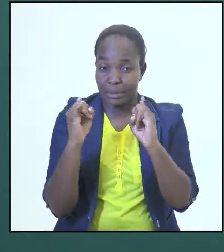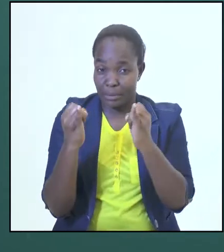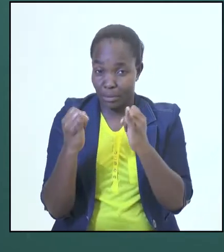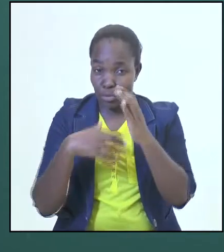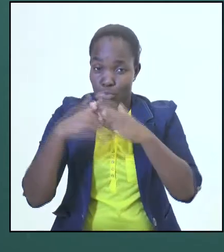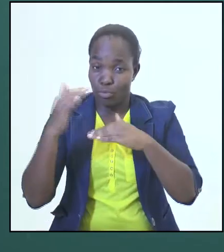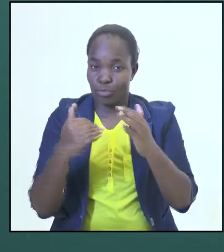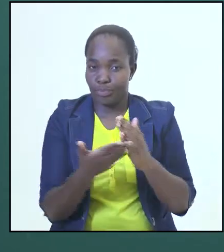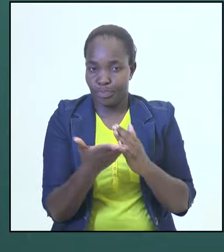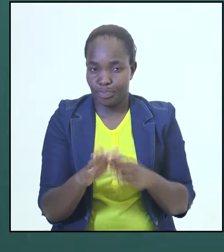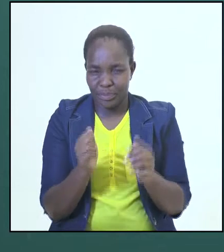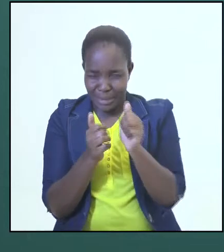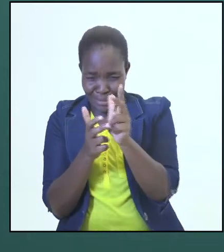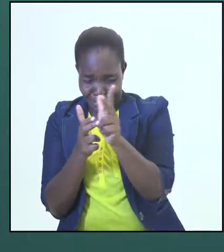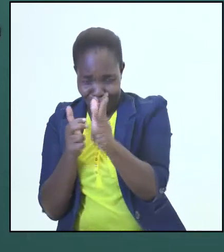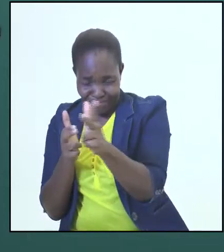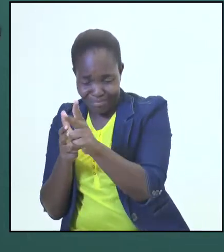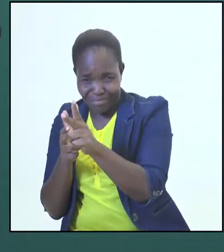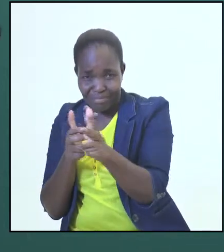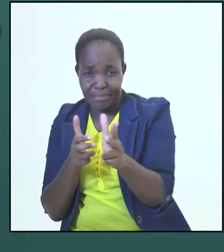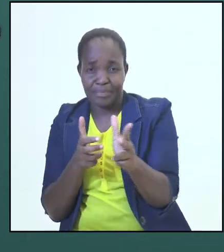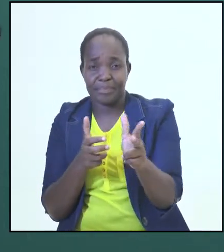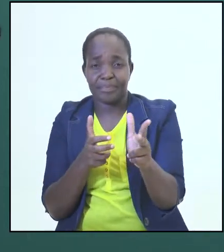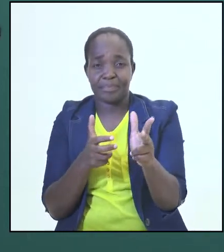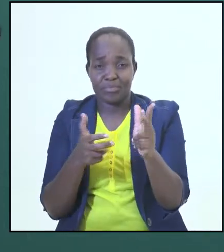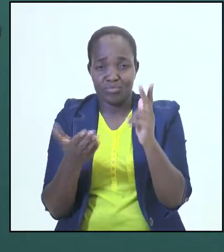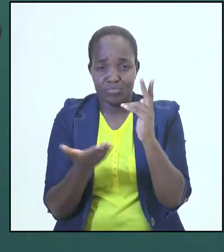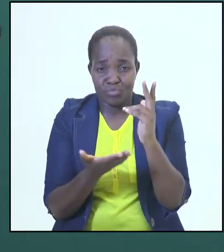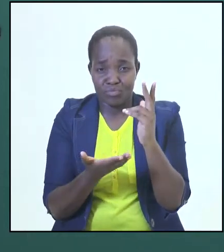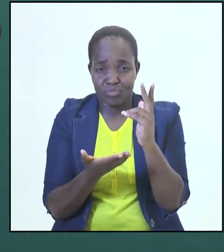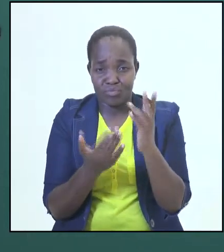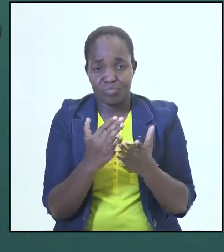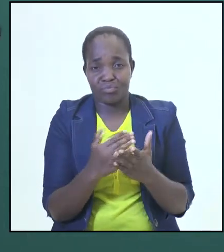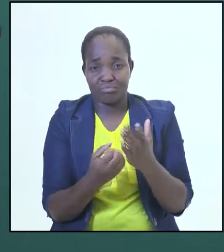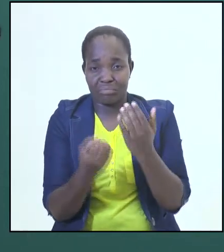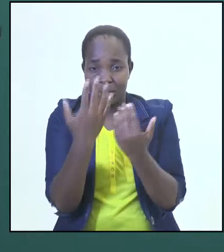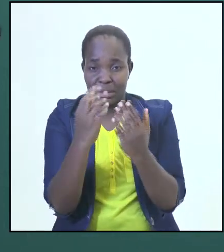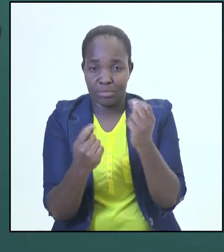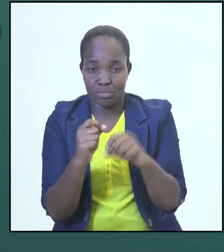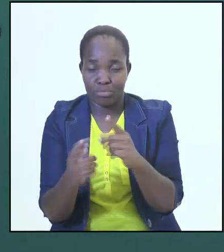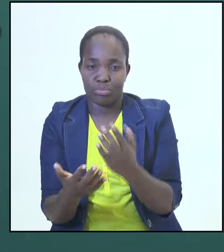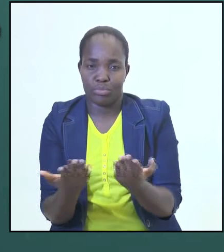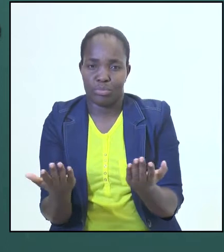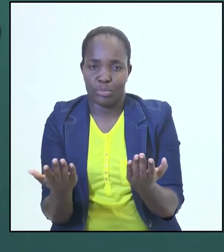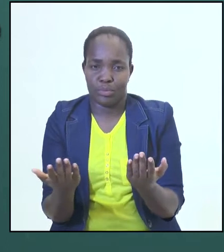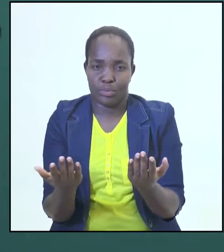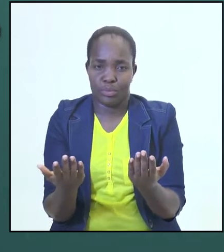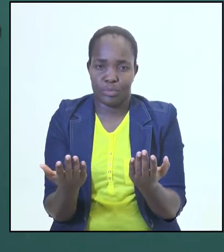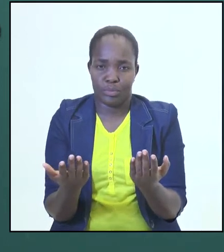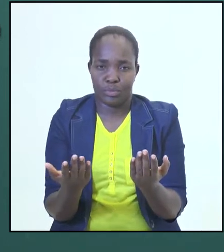burn trees to chase out animals. They cut down trees for firewood and to make crafts to sell to